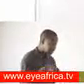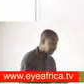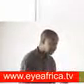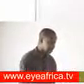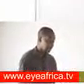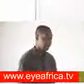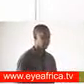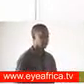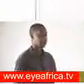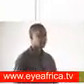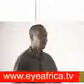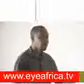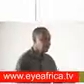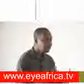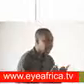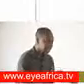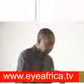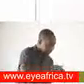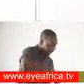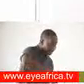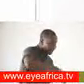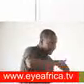We will start with the writer's address.